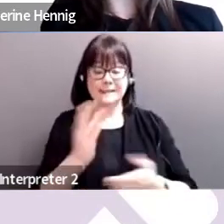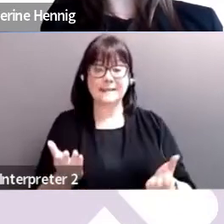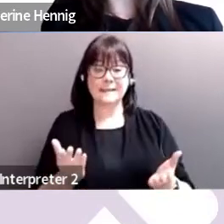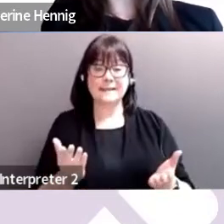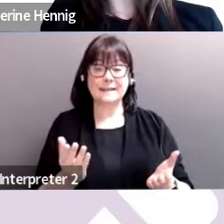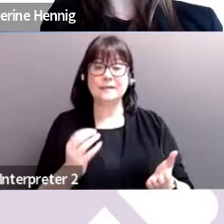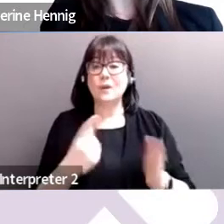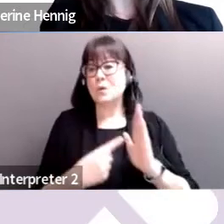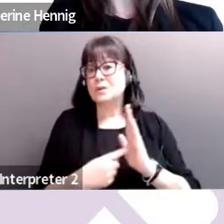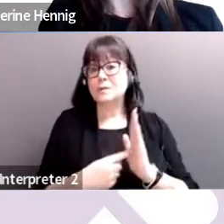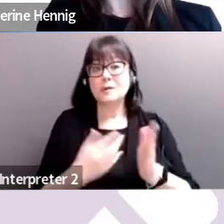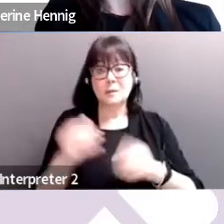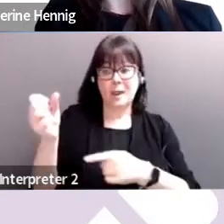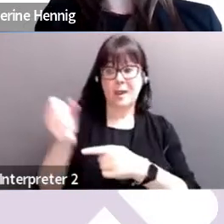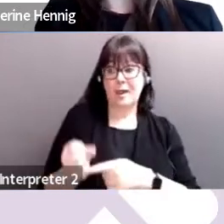grow your business?